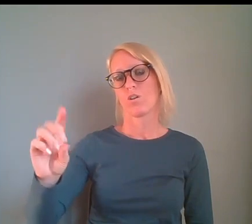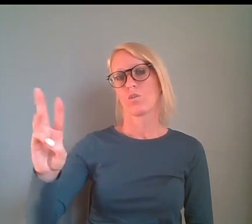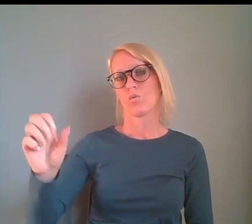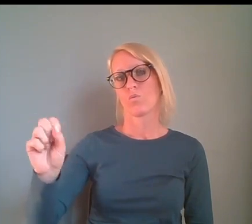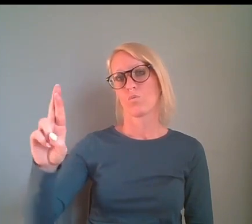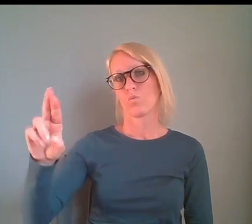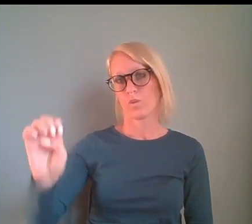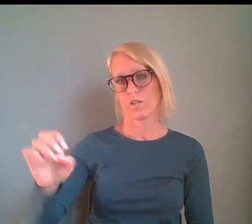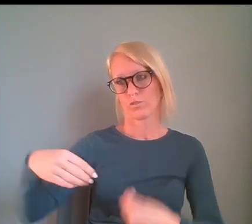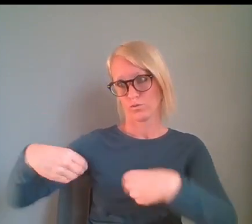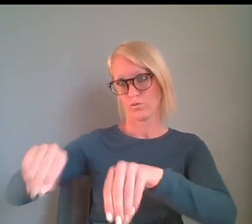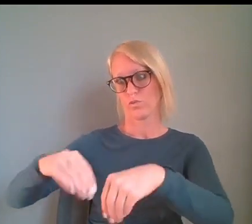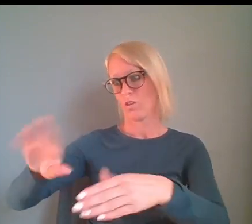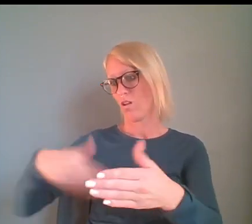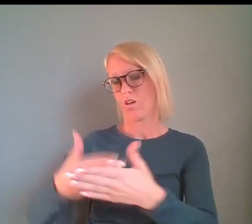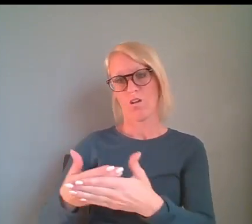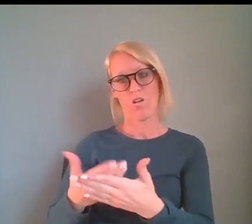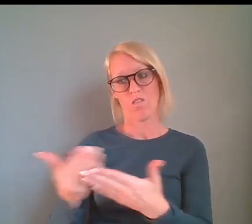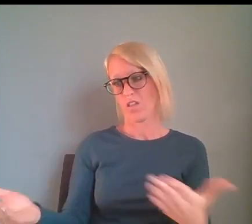store.